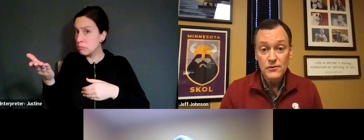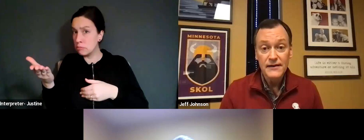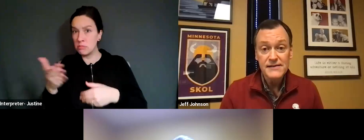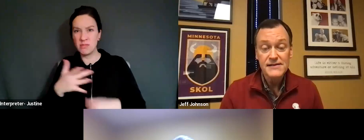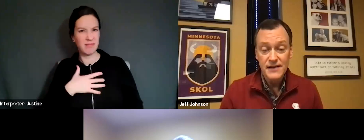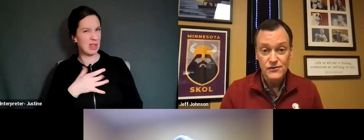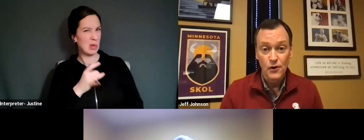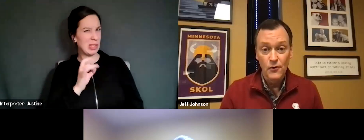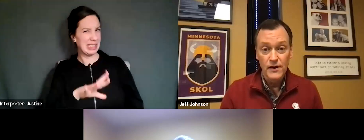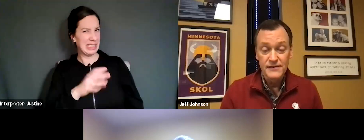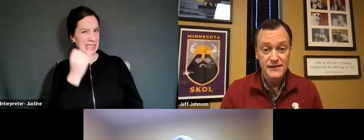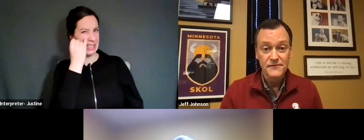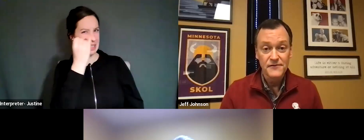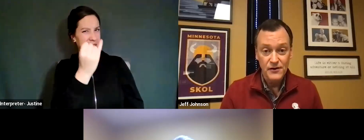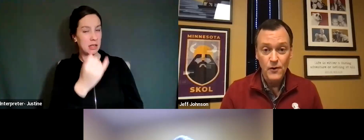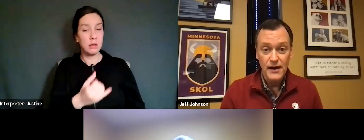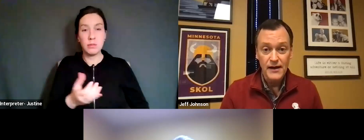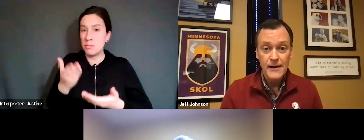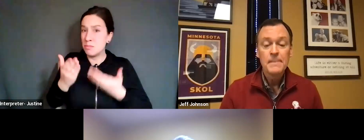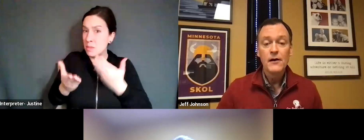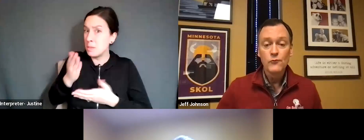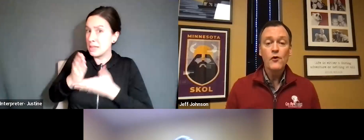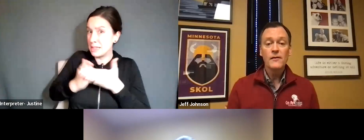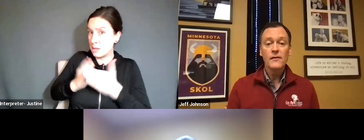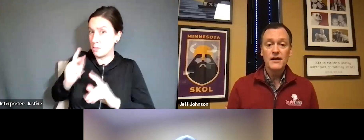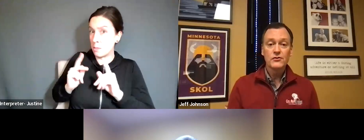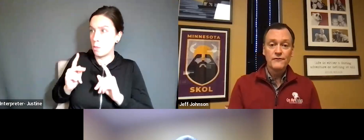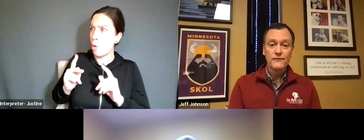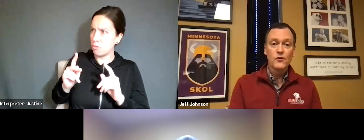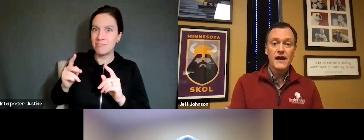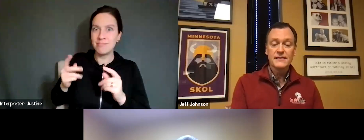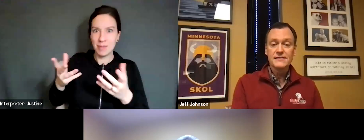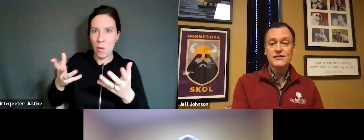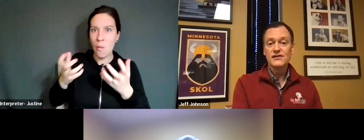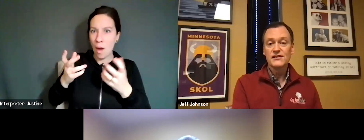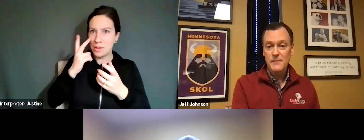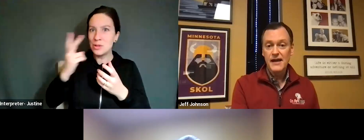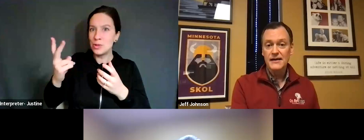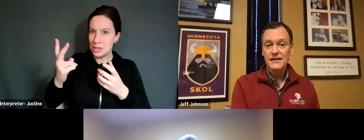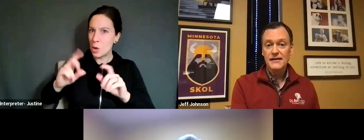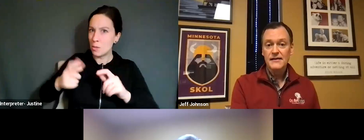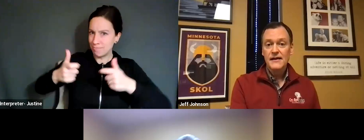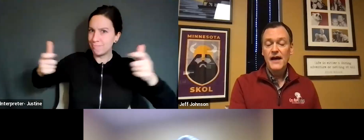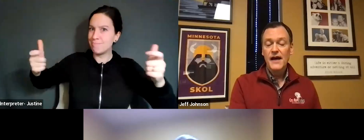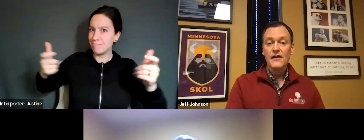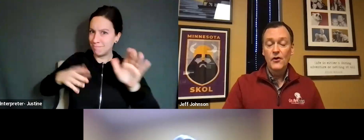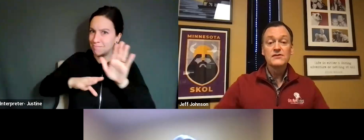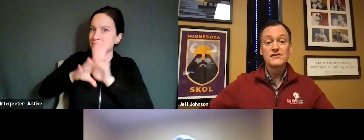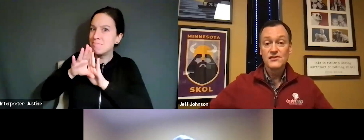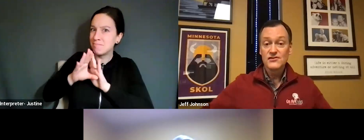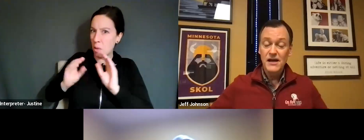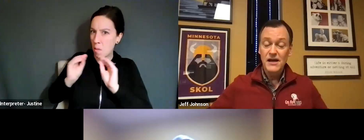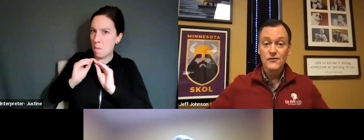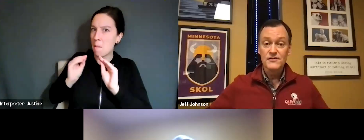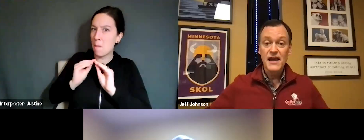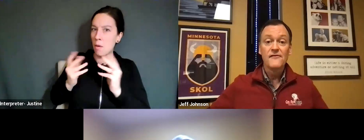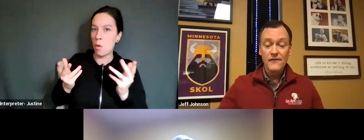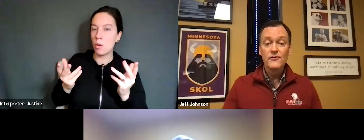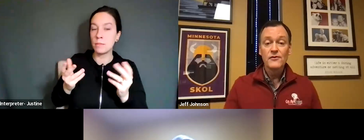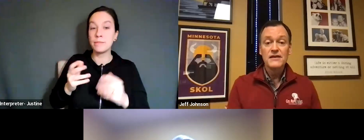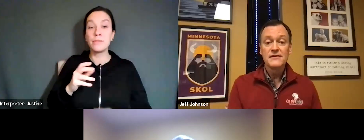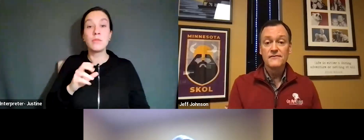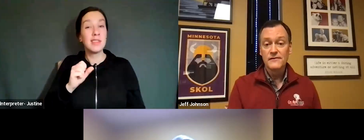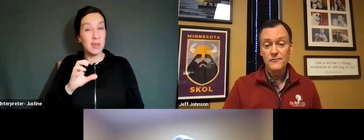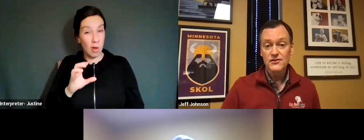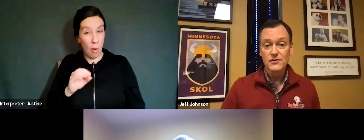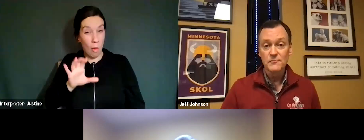people who would like to see us grow in a significant way. And we want to make sure before that decision is made that those decision makers have